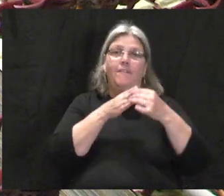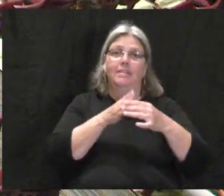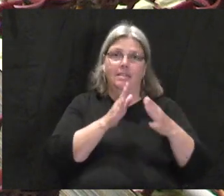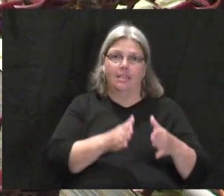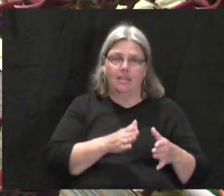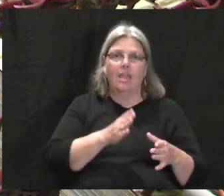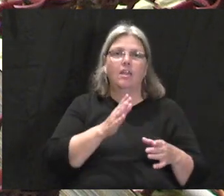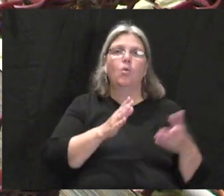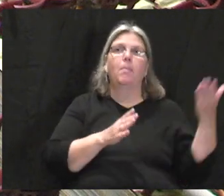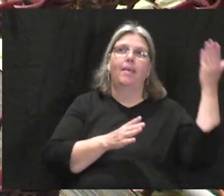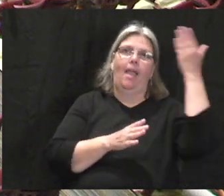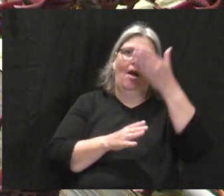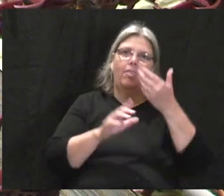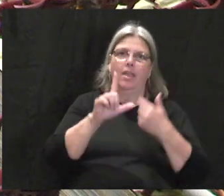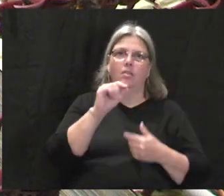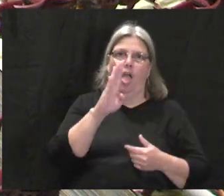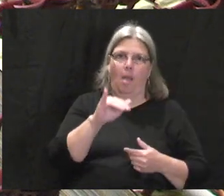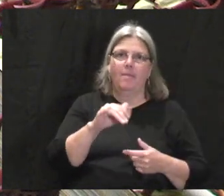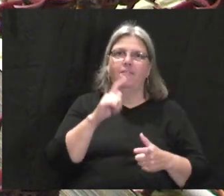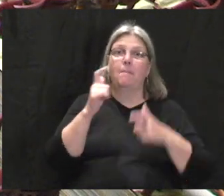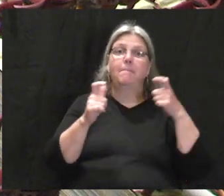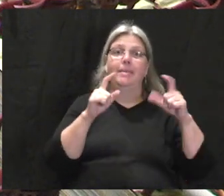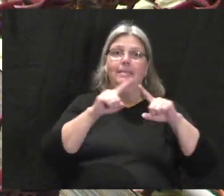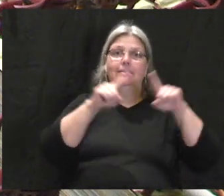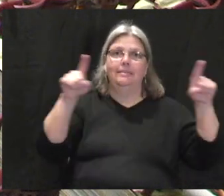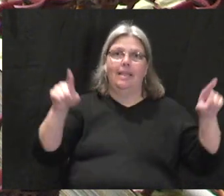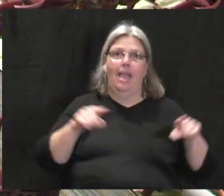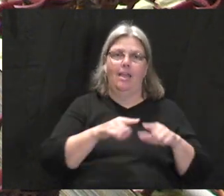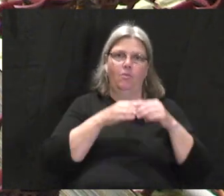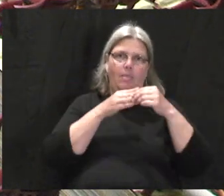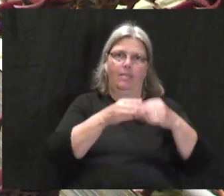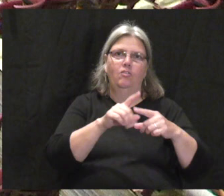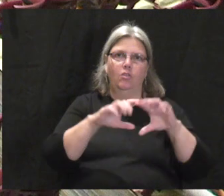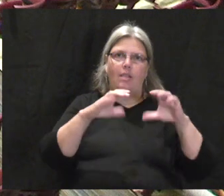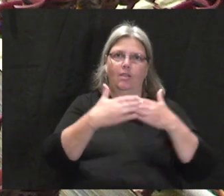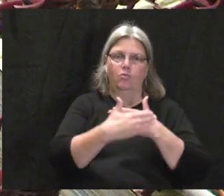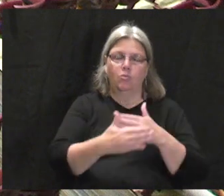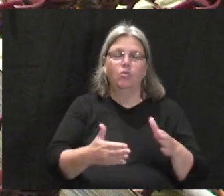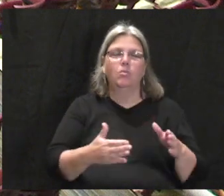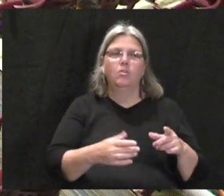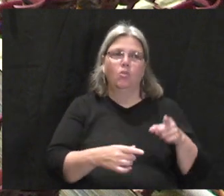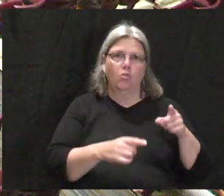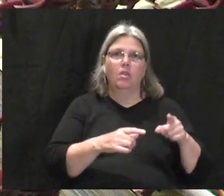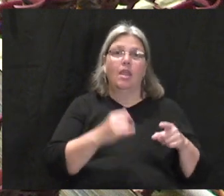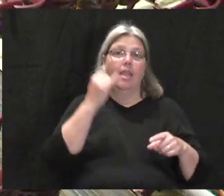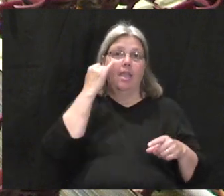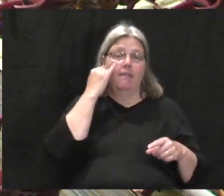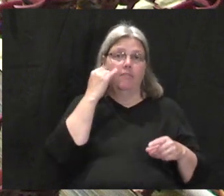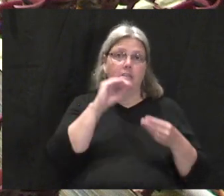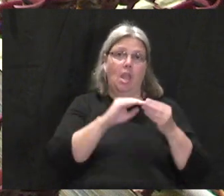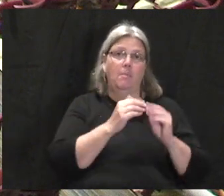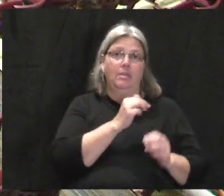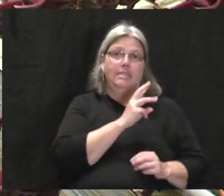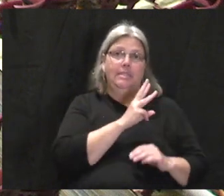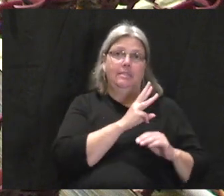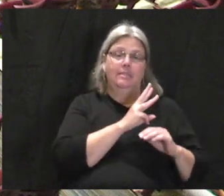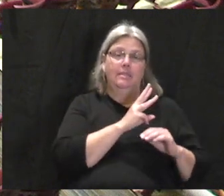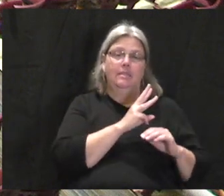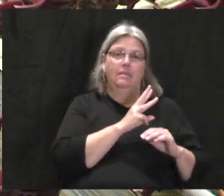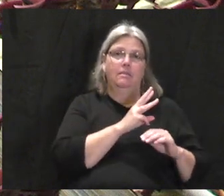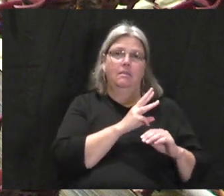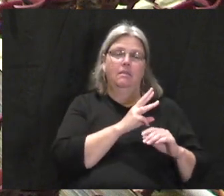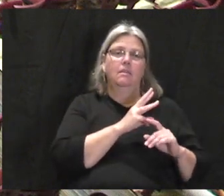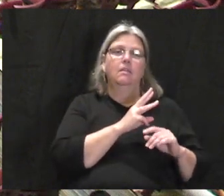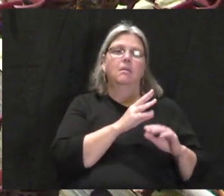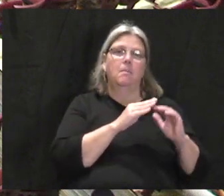in group 2. So follow facilitator 2, and they will be in the lobby. We're going to give you about 30 minutes. Then we will come back and hear a little bit